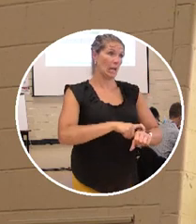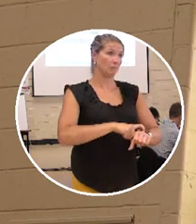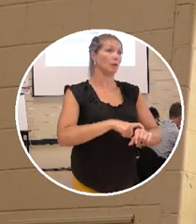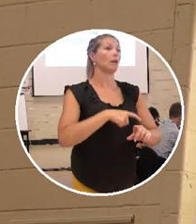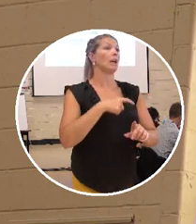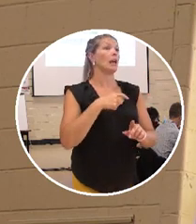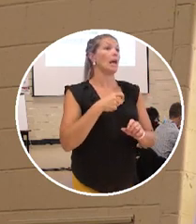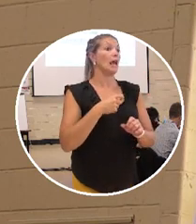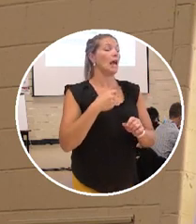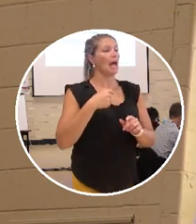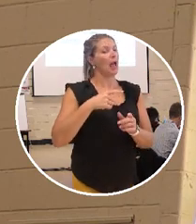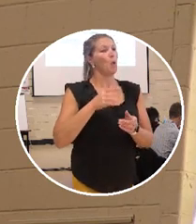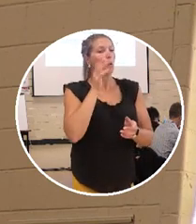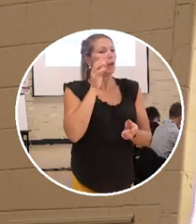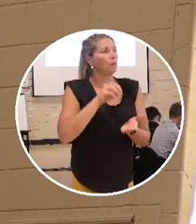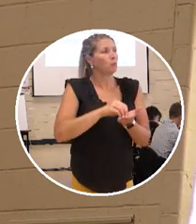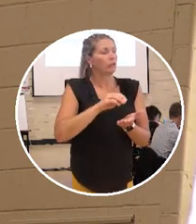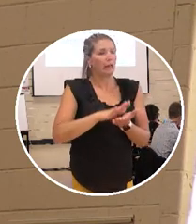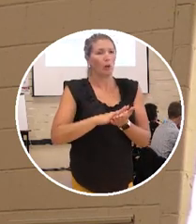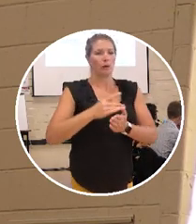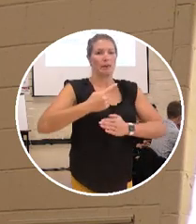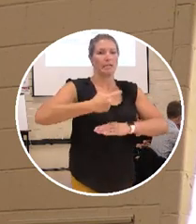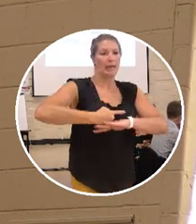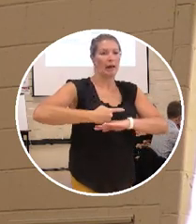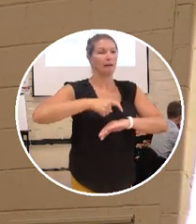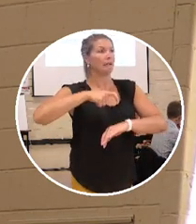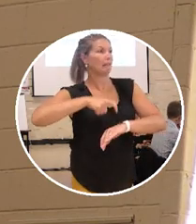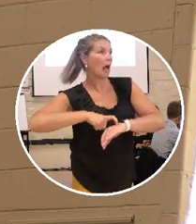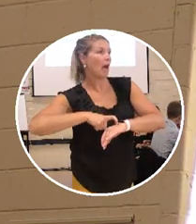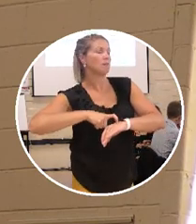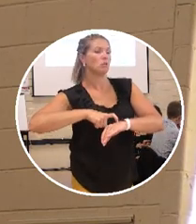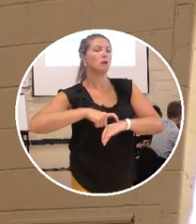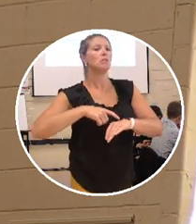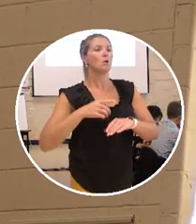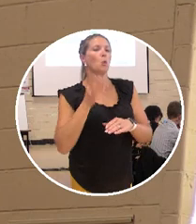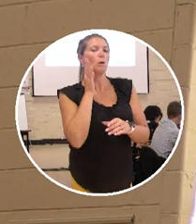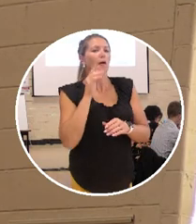times of the meetings shall be set forth by resolution of the board.